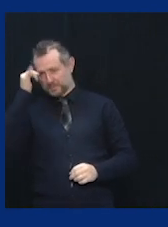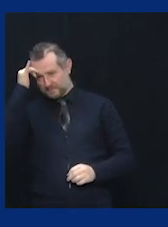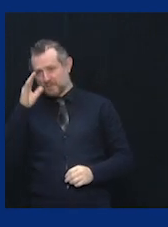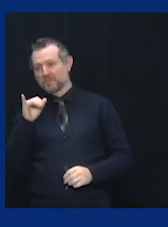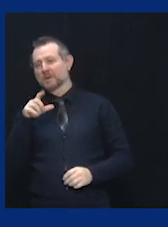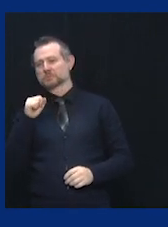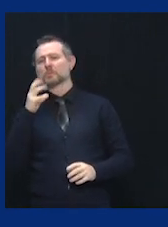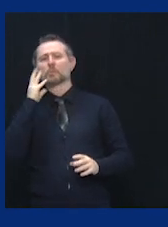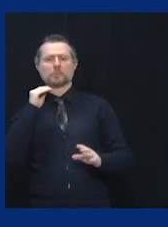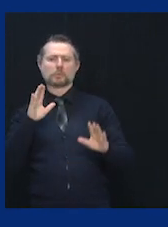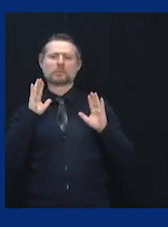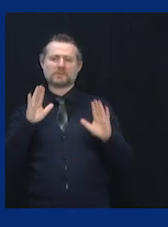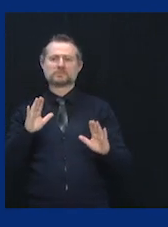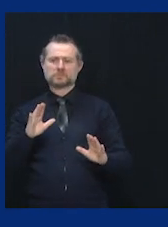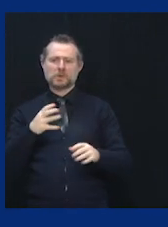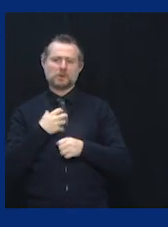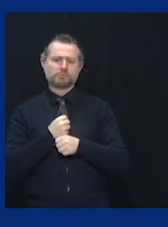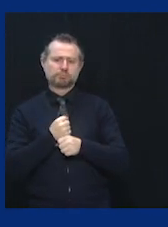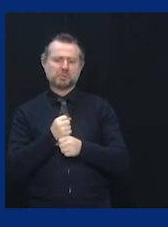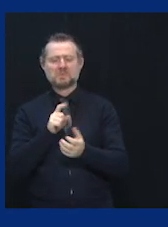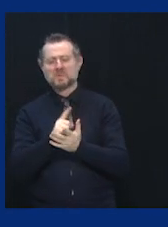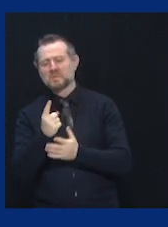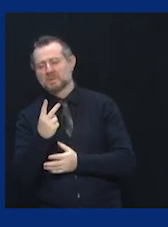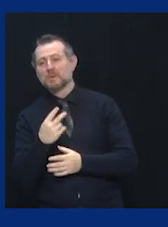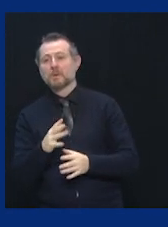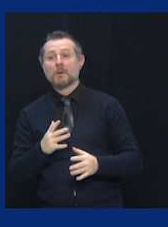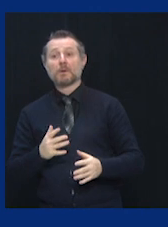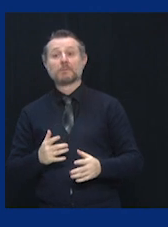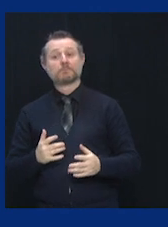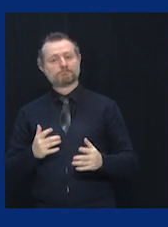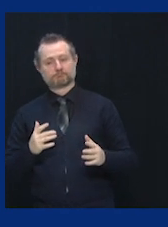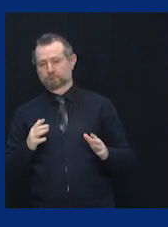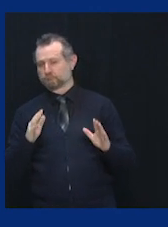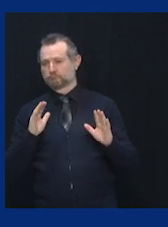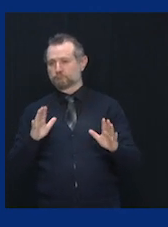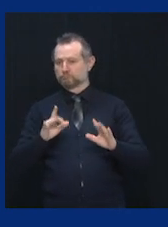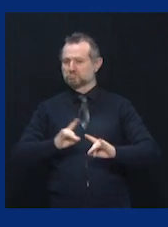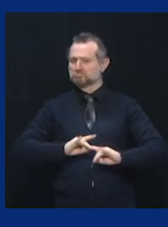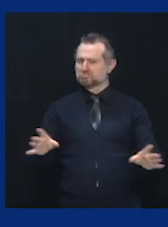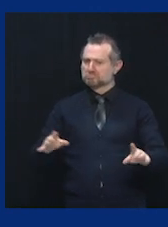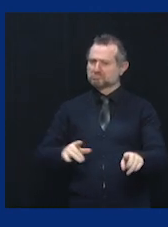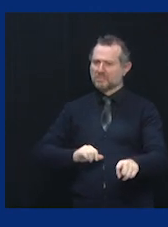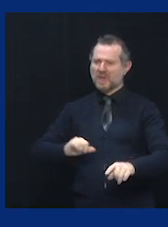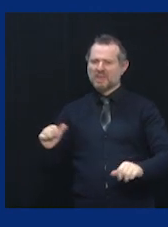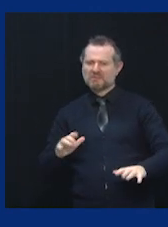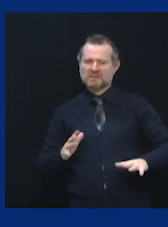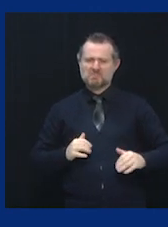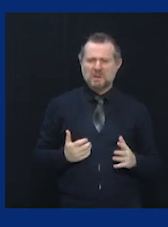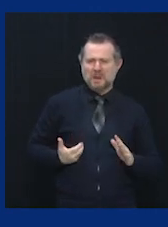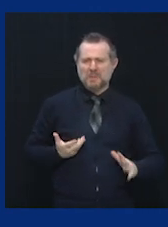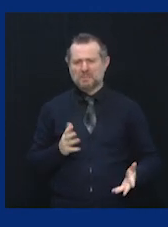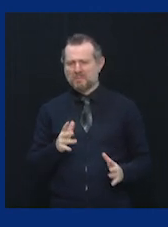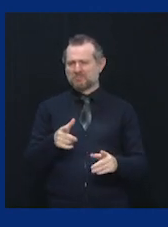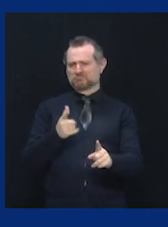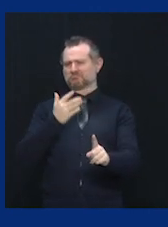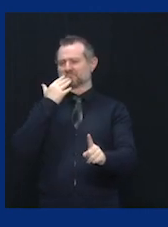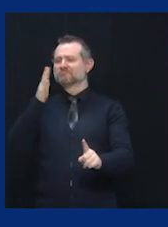A lot of great talent, a lot of great young talent with a lot of promise for the future.